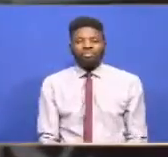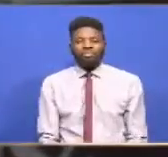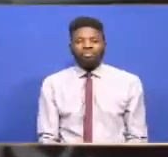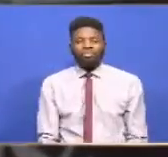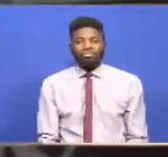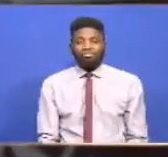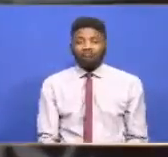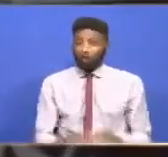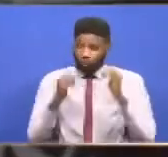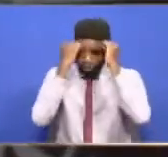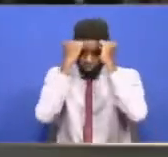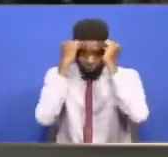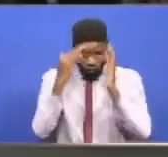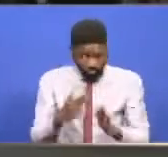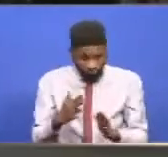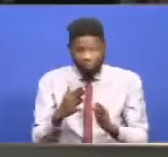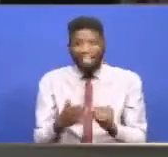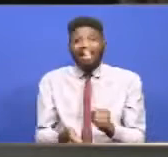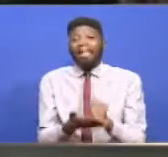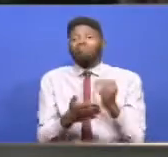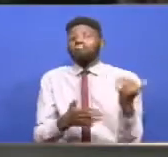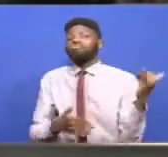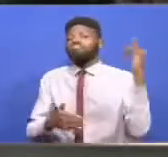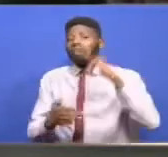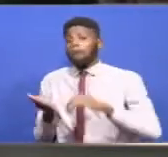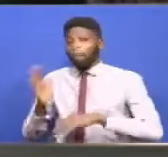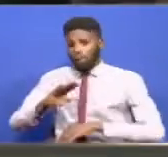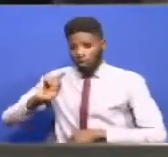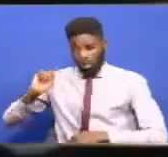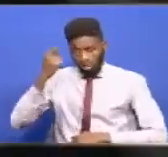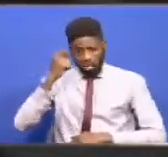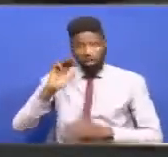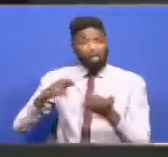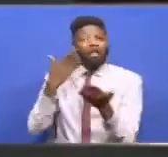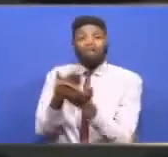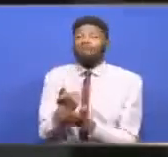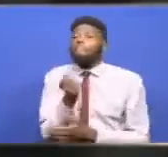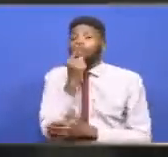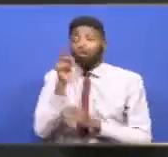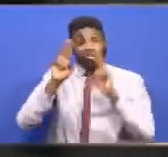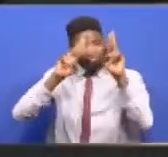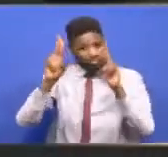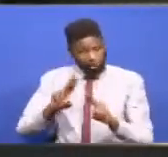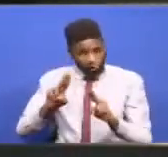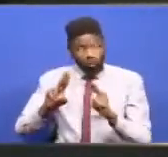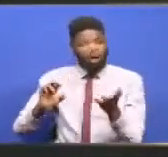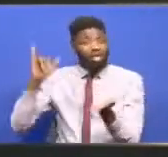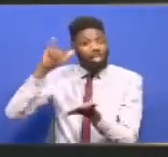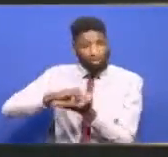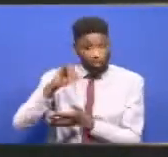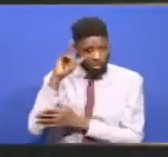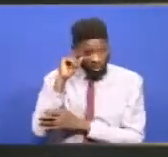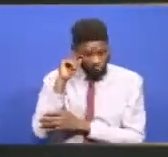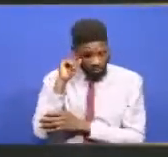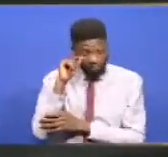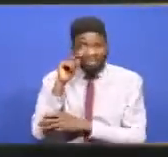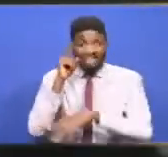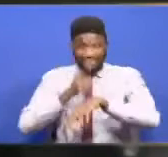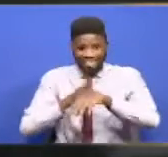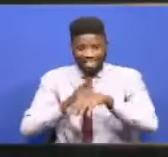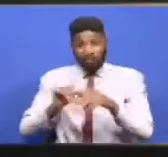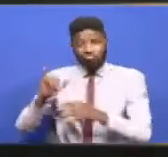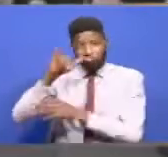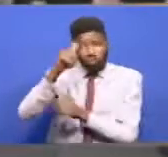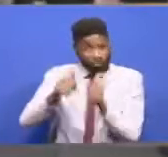The students who were repatriated back to the country arrived at the Moi International Airport in Mombasa aboard a Kenya Airways flight